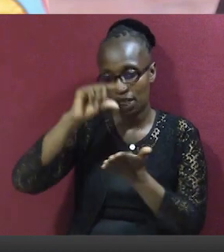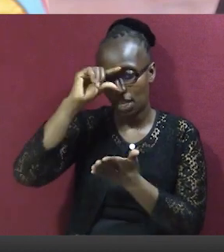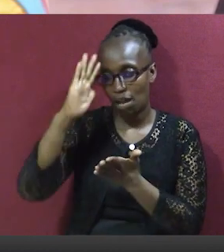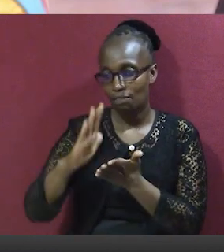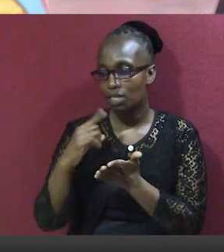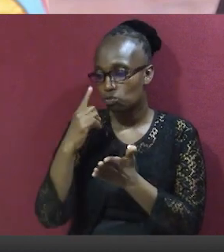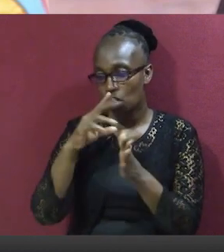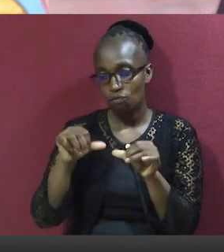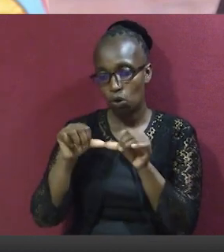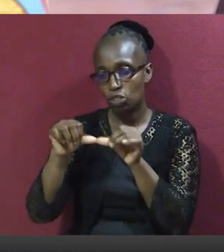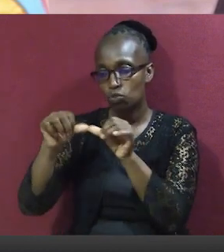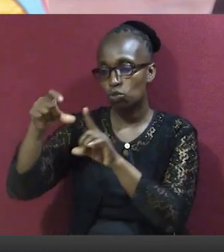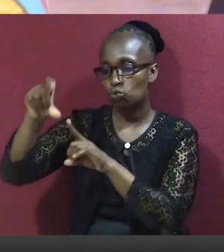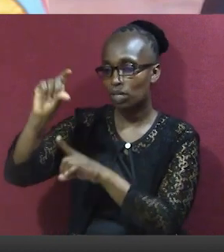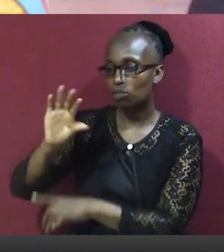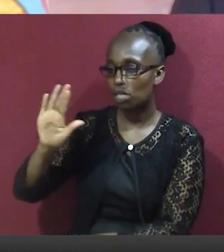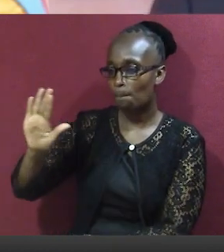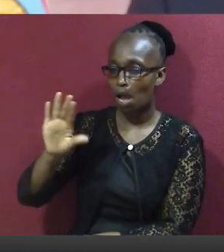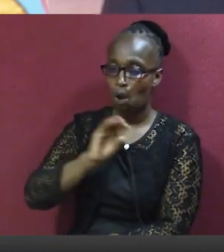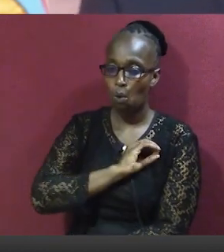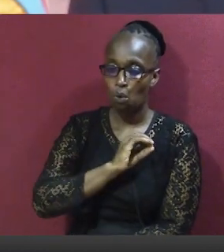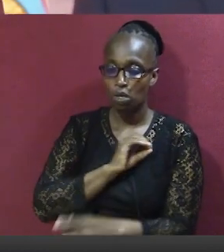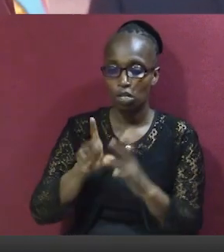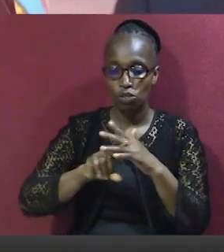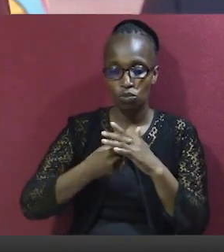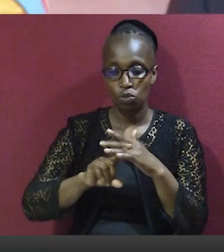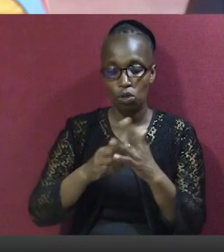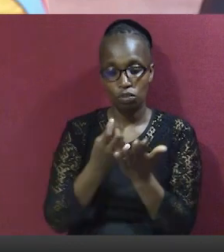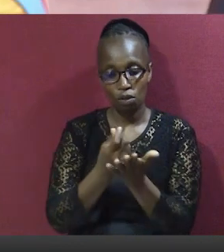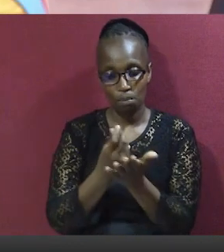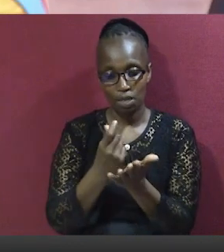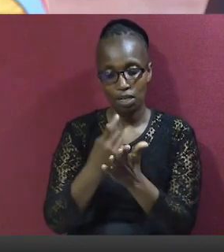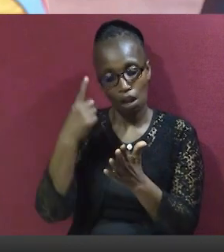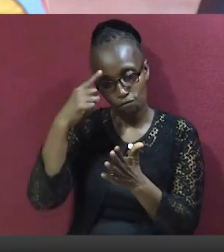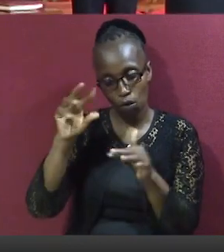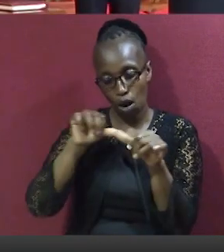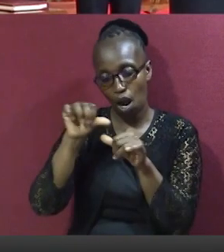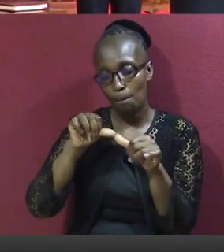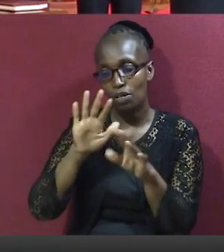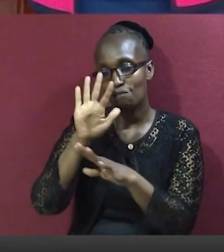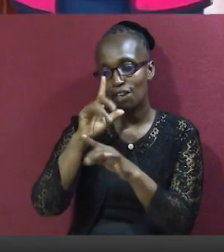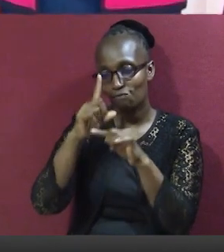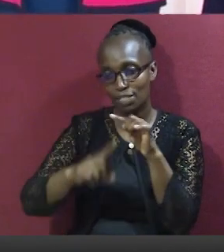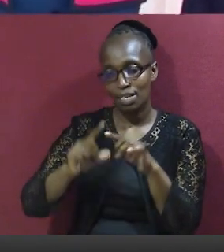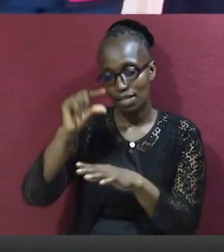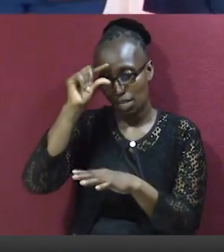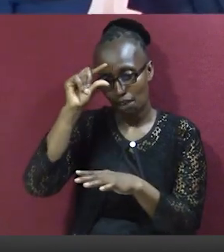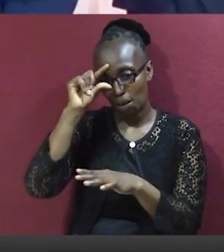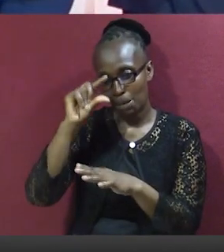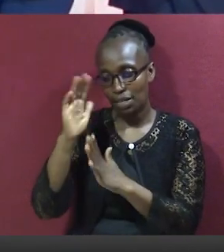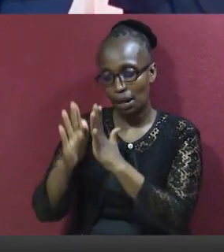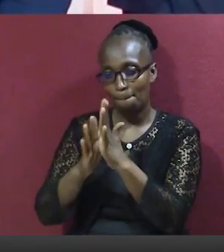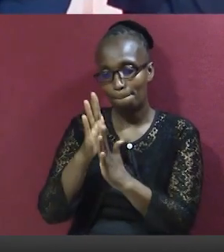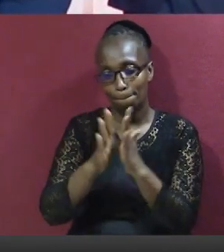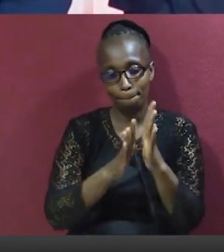want to congratulate governors who are continuously increasing their own source of revenue funds. Katika kipindi cha miaka